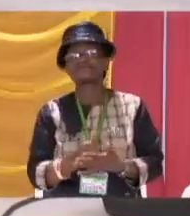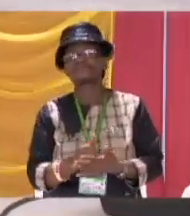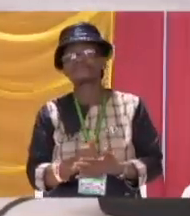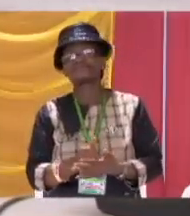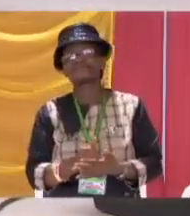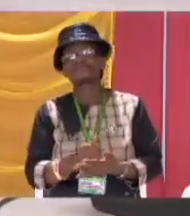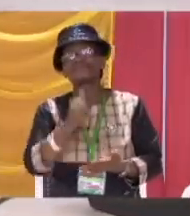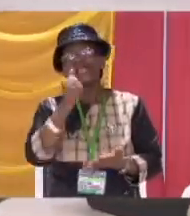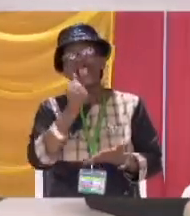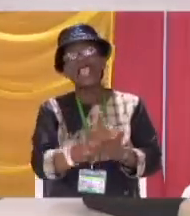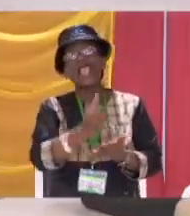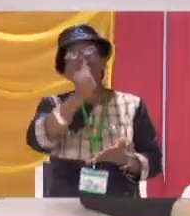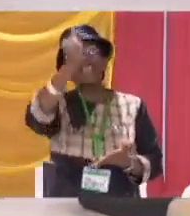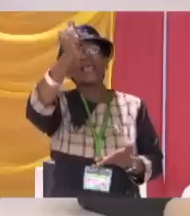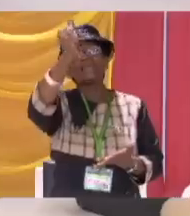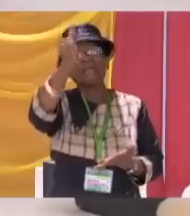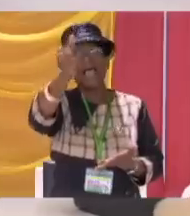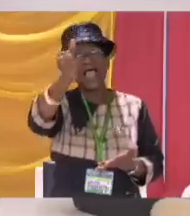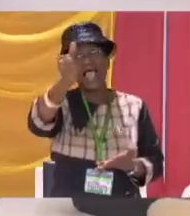Oke oke le o ma lo.